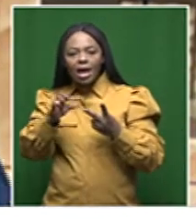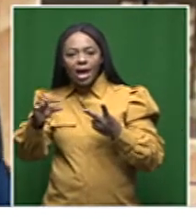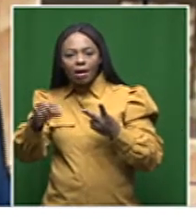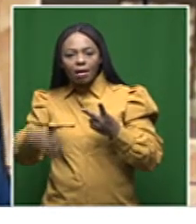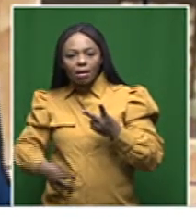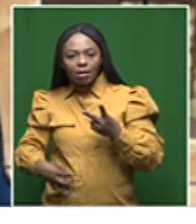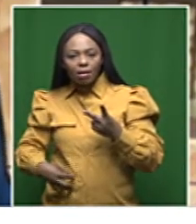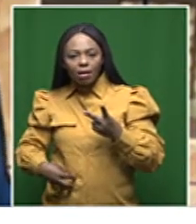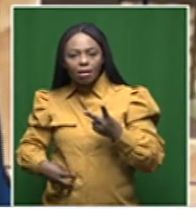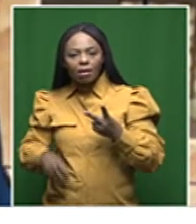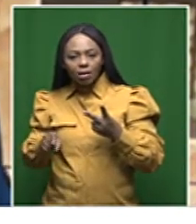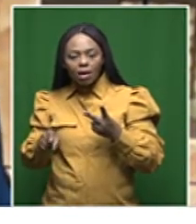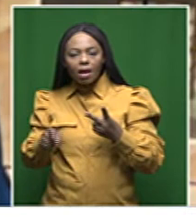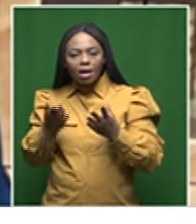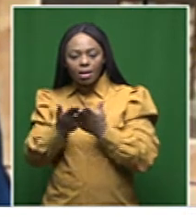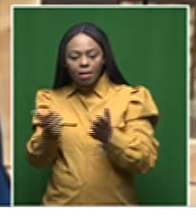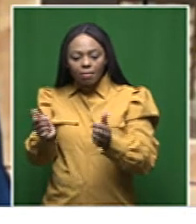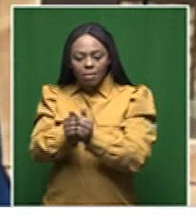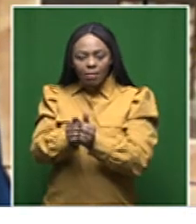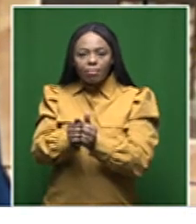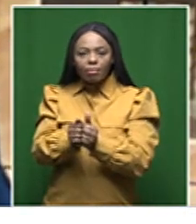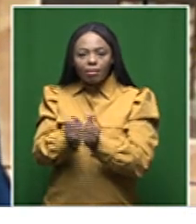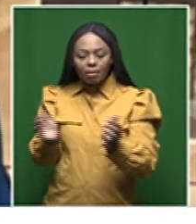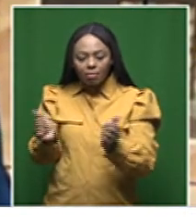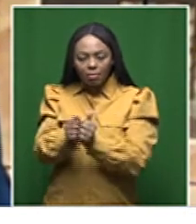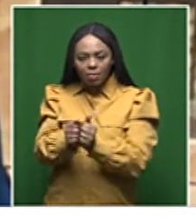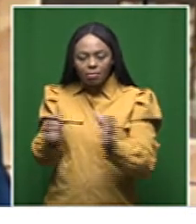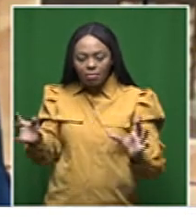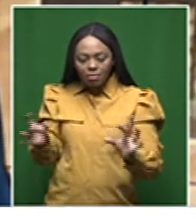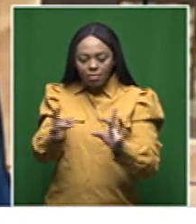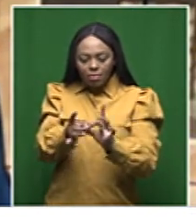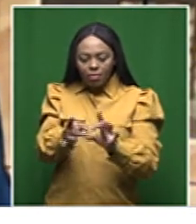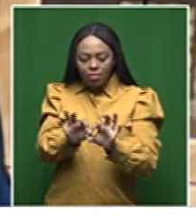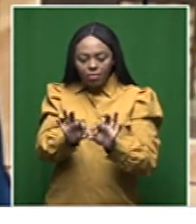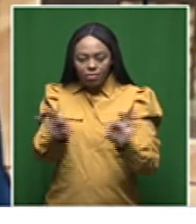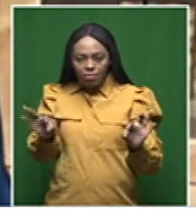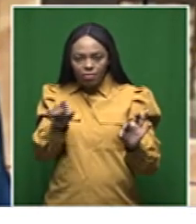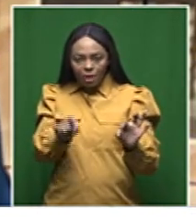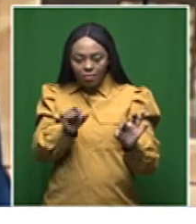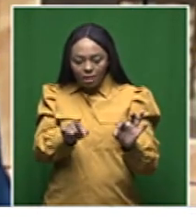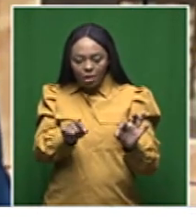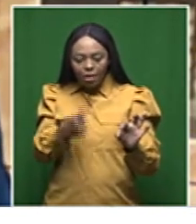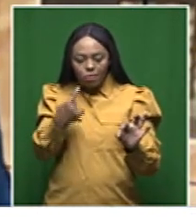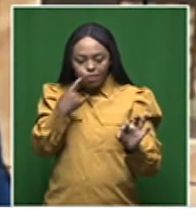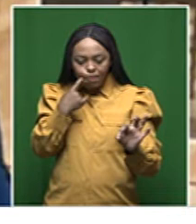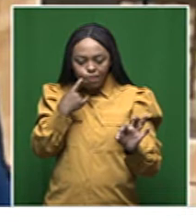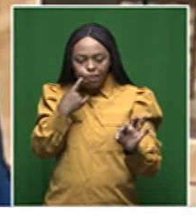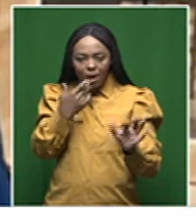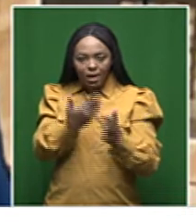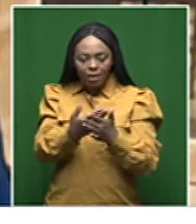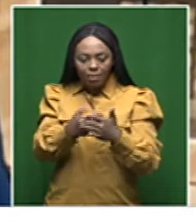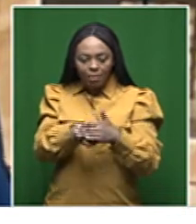embryo that has a potential to become a baby will have to implant in the womb, and eventually the baby will be born if there's